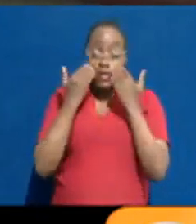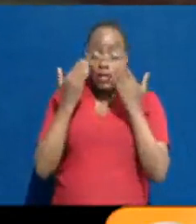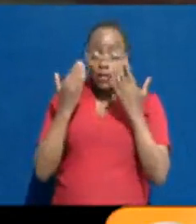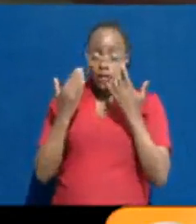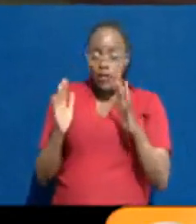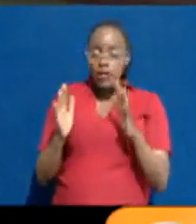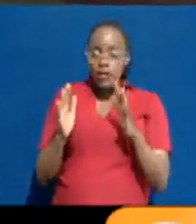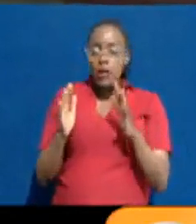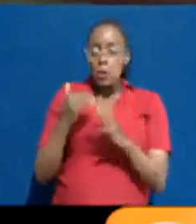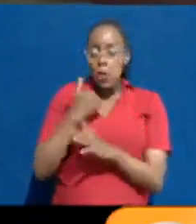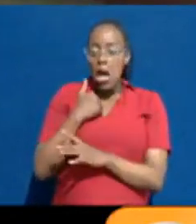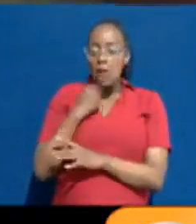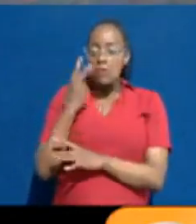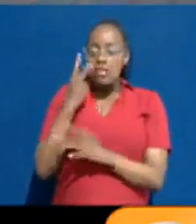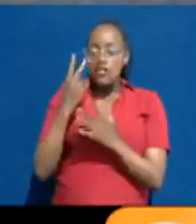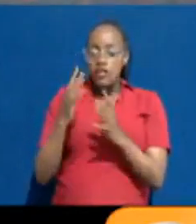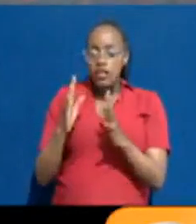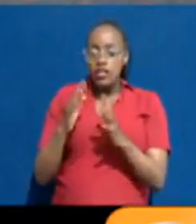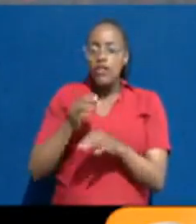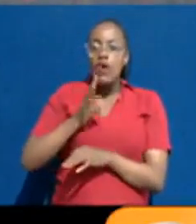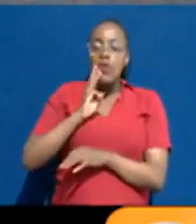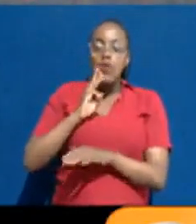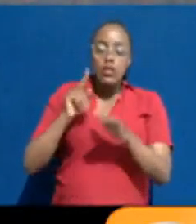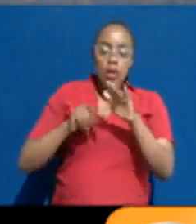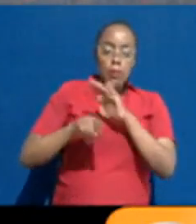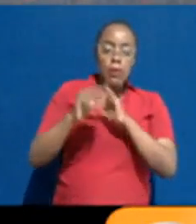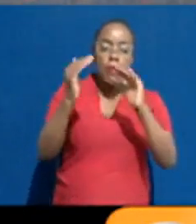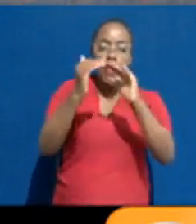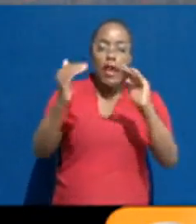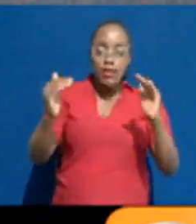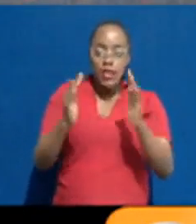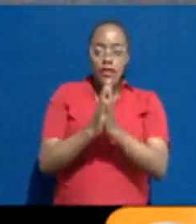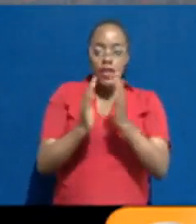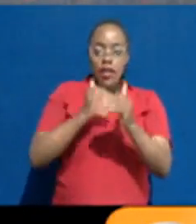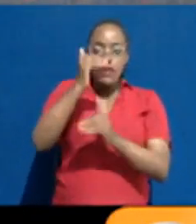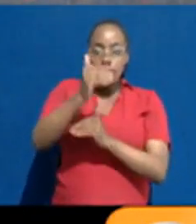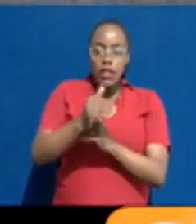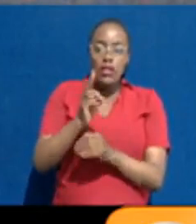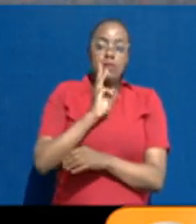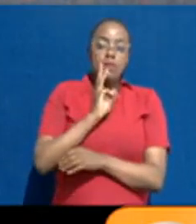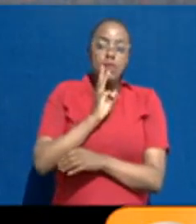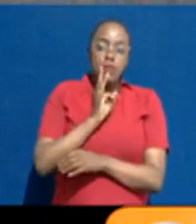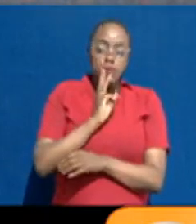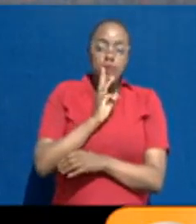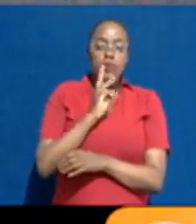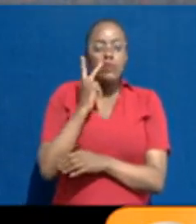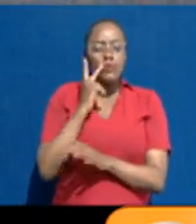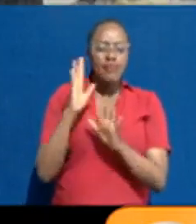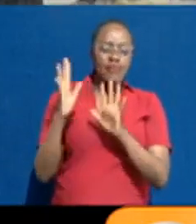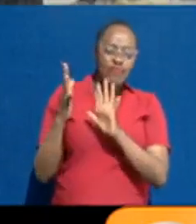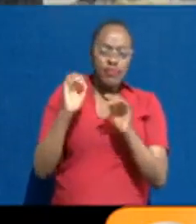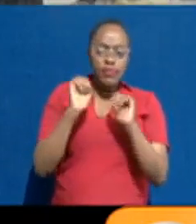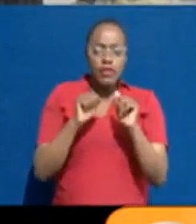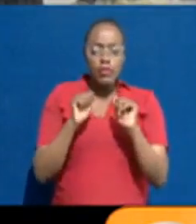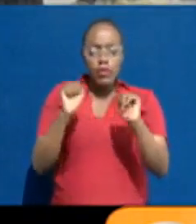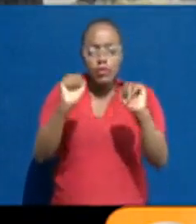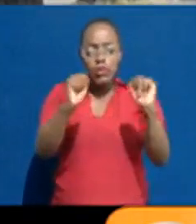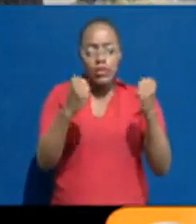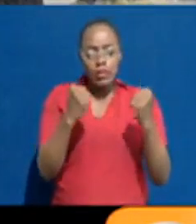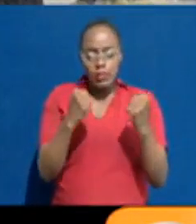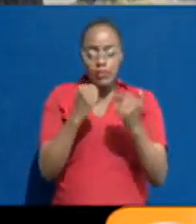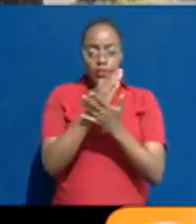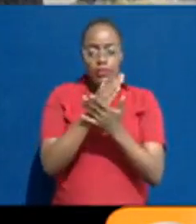we have seen where water got into the houses. Of course, after the water will recede, somehow they will be able to salvage part of